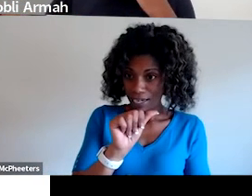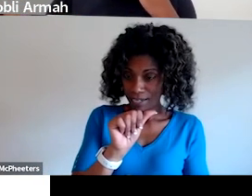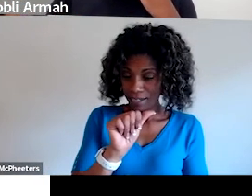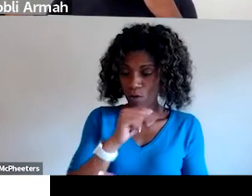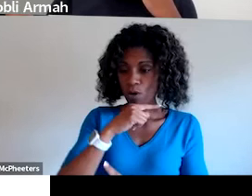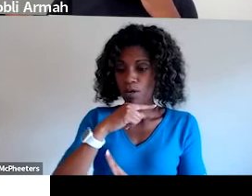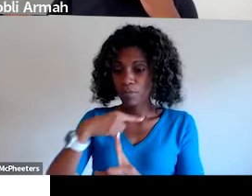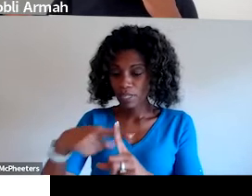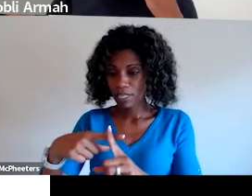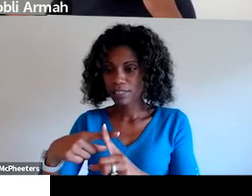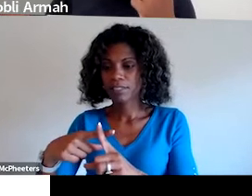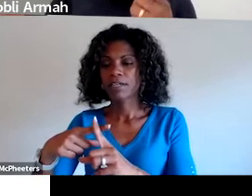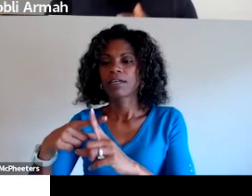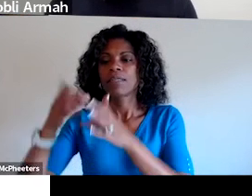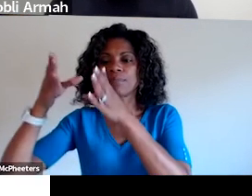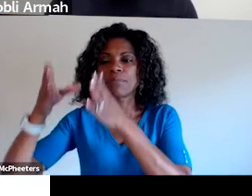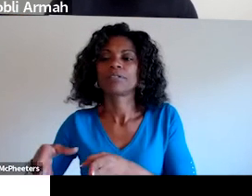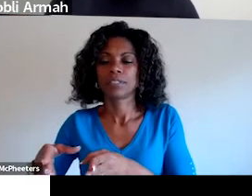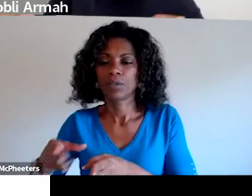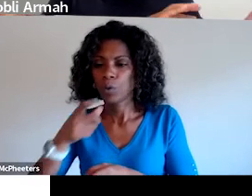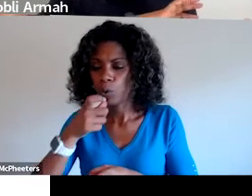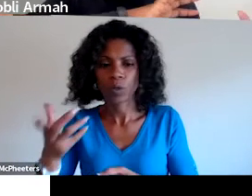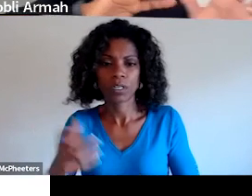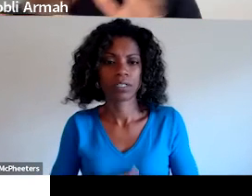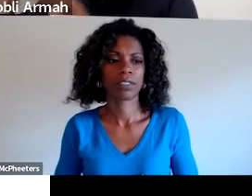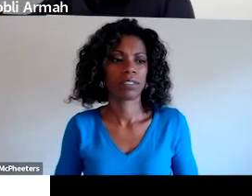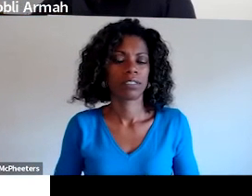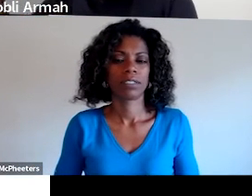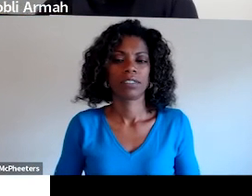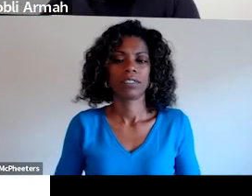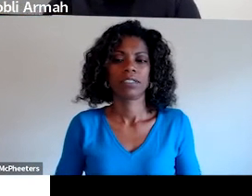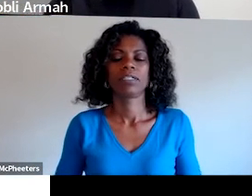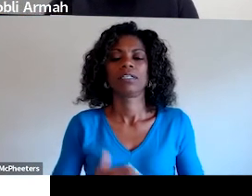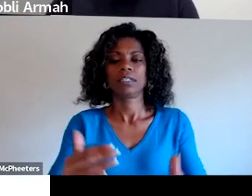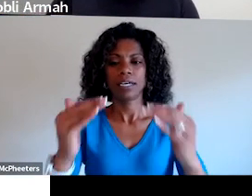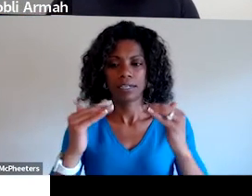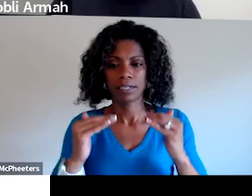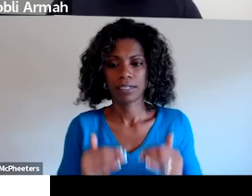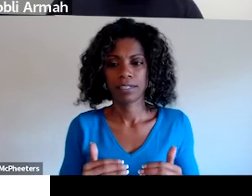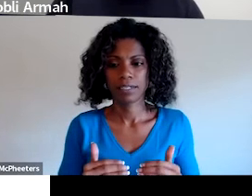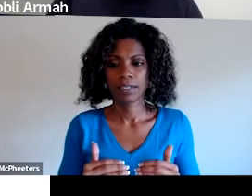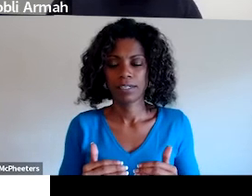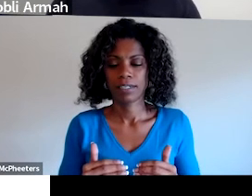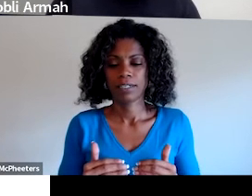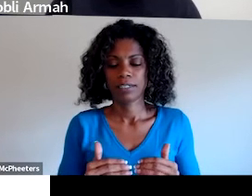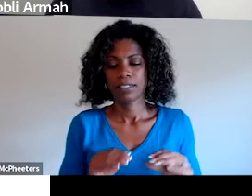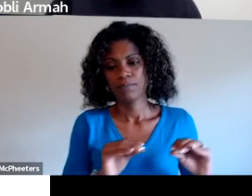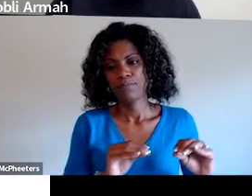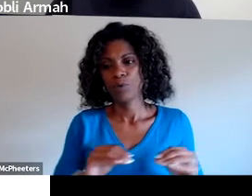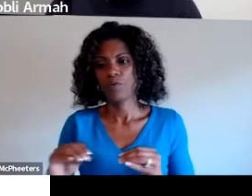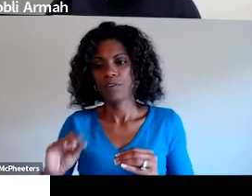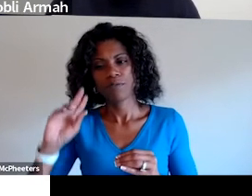the work in your organization? The other thing I think we should do to move the dialogue out of partisan politics is not